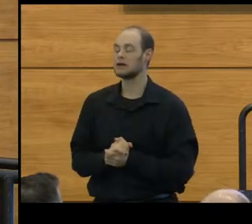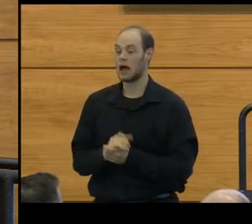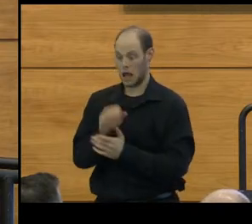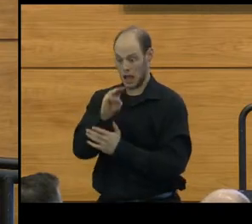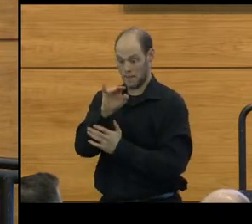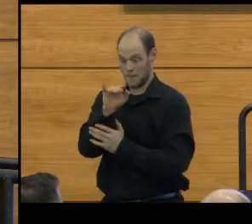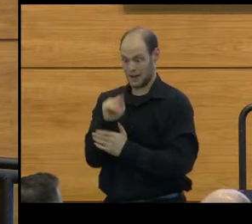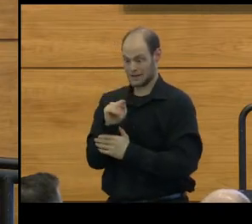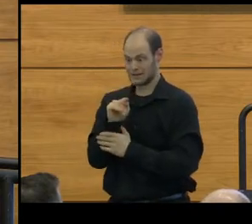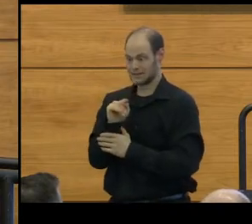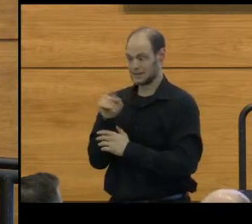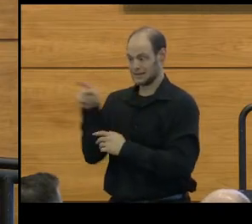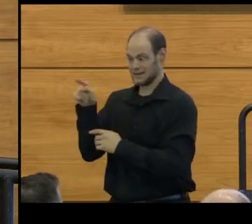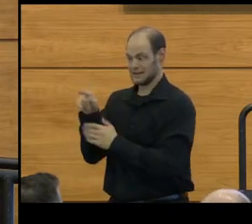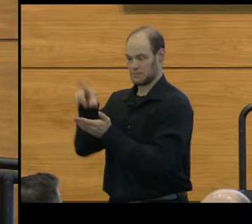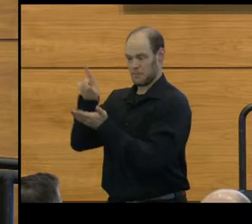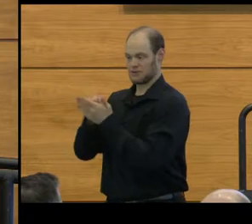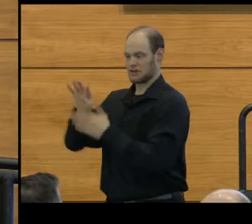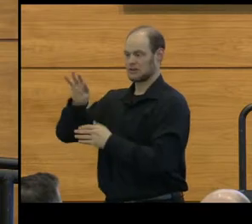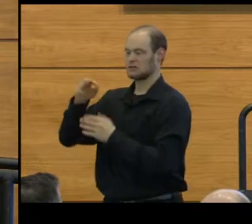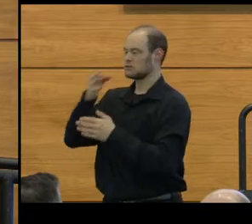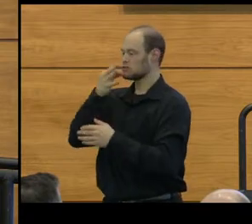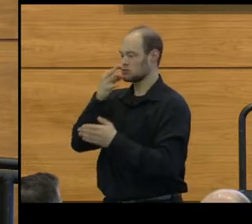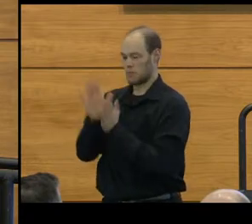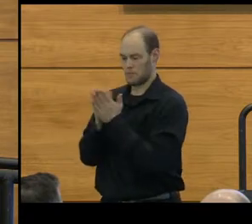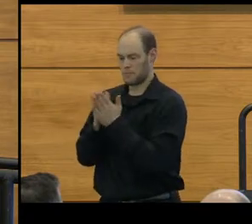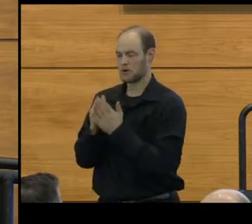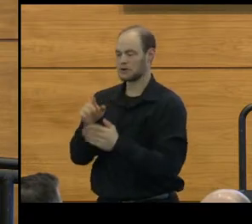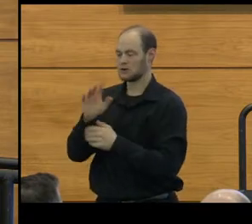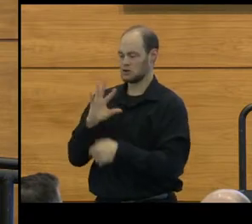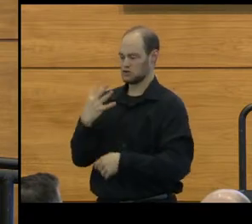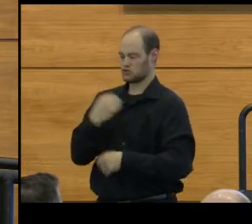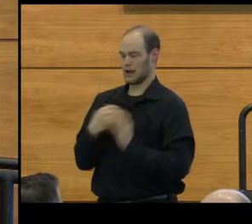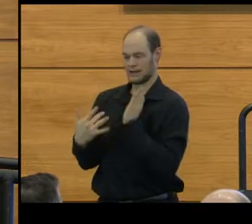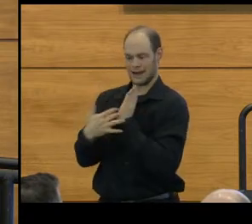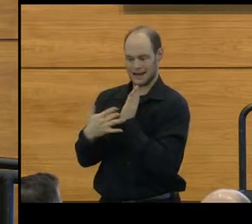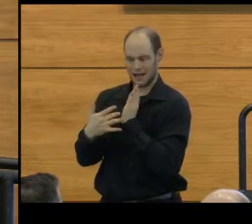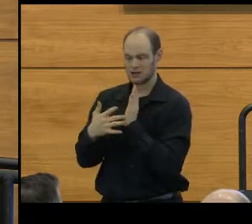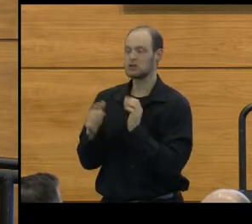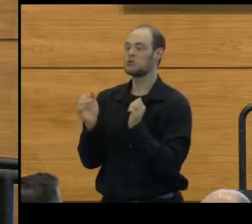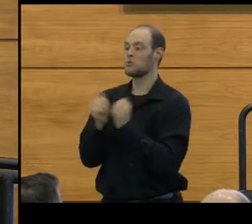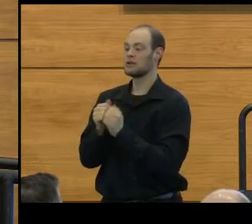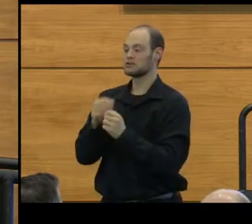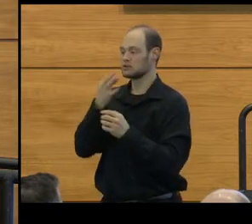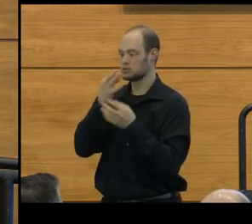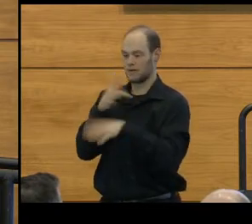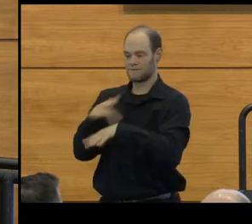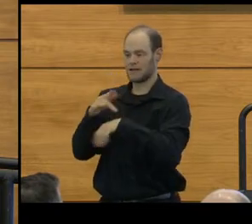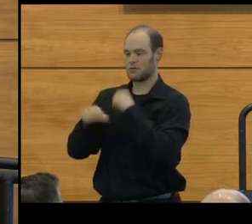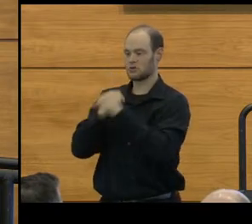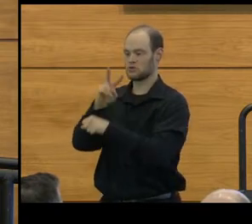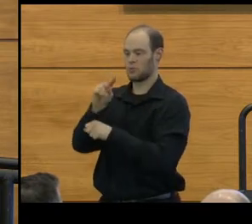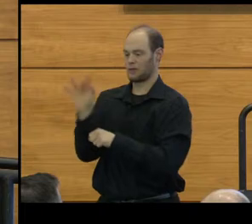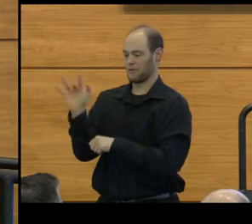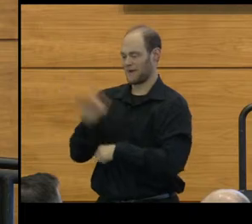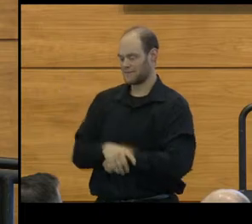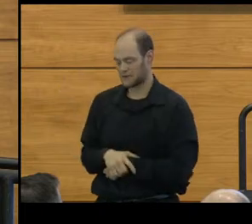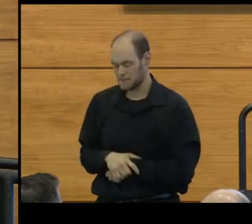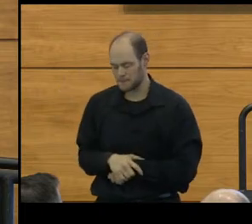MIT Press is publishing his forthcoming book, Trans Technologies, which is due out in